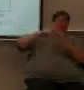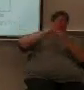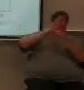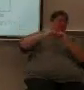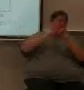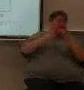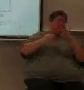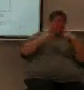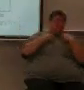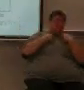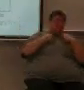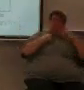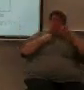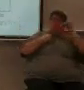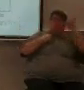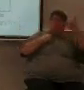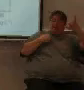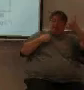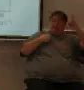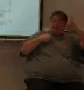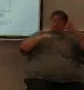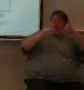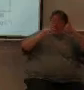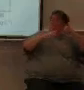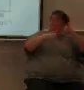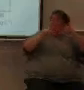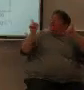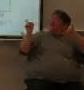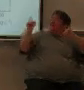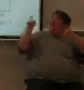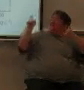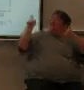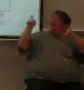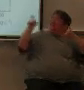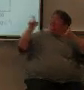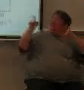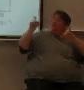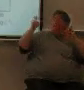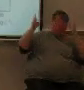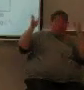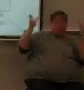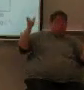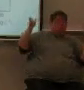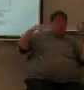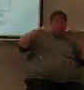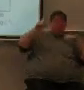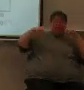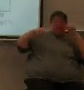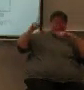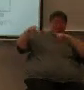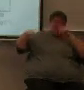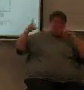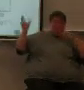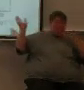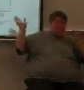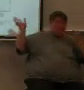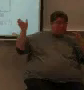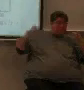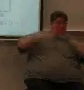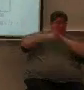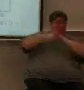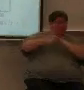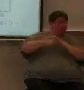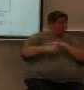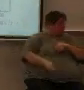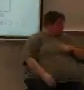then on the x-axis a range of different types of potential environmental stressors. So we see that